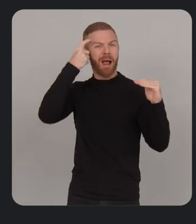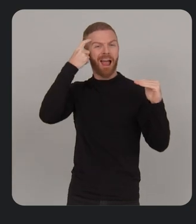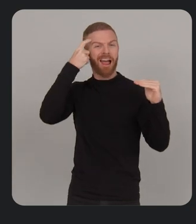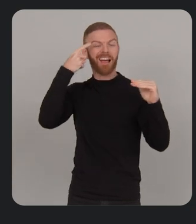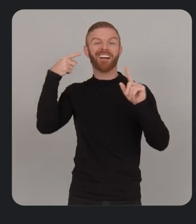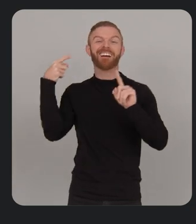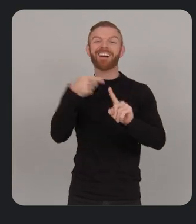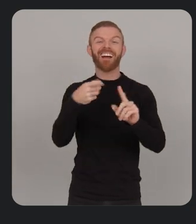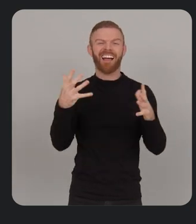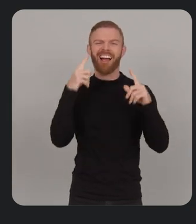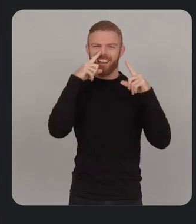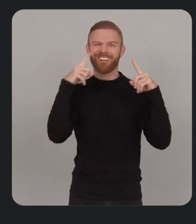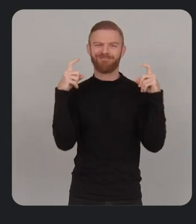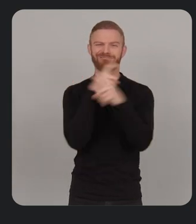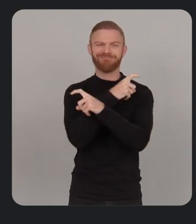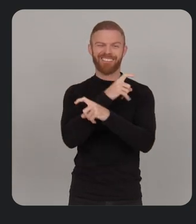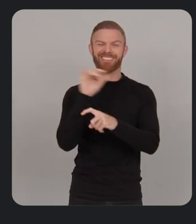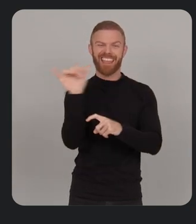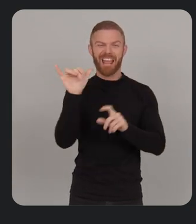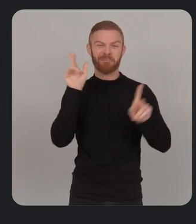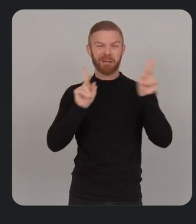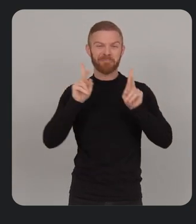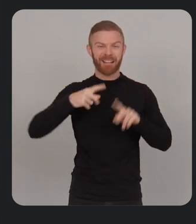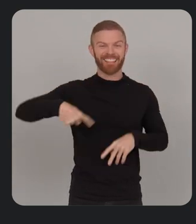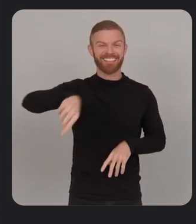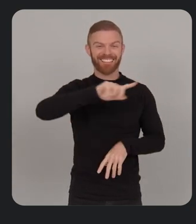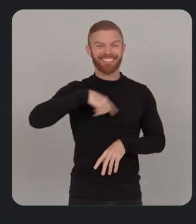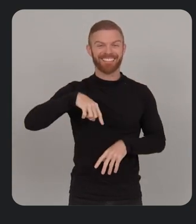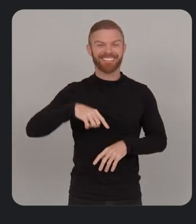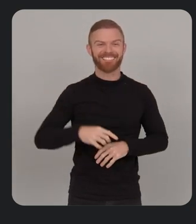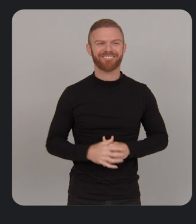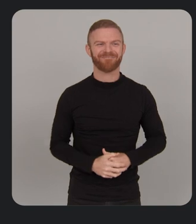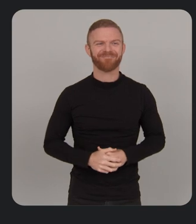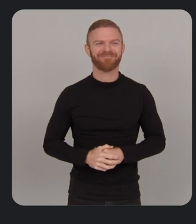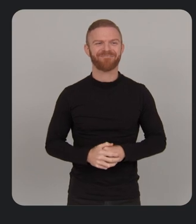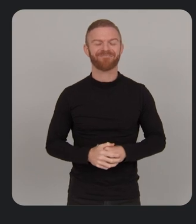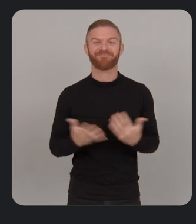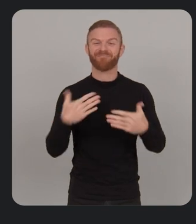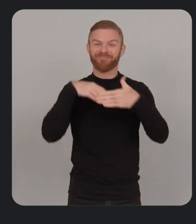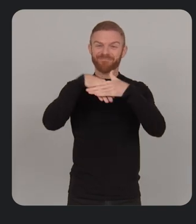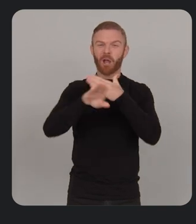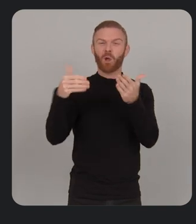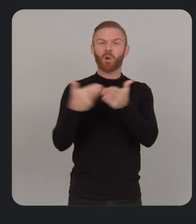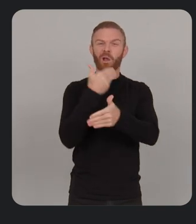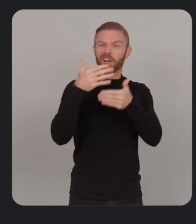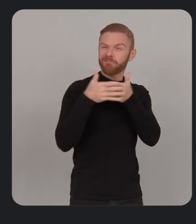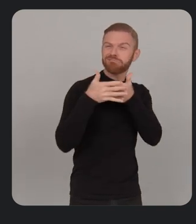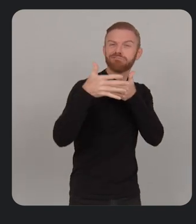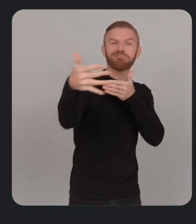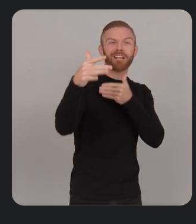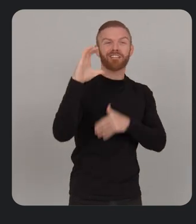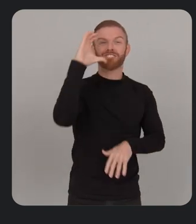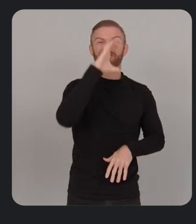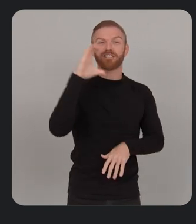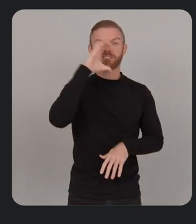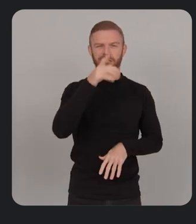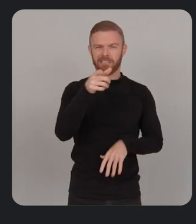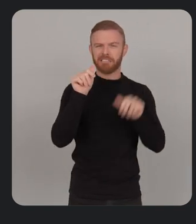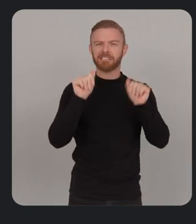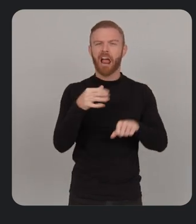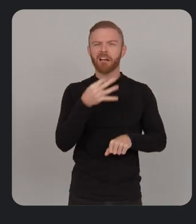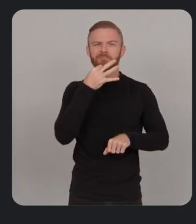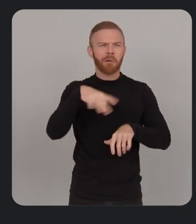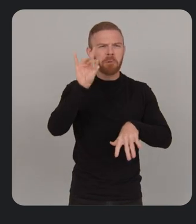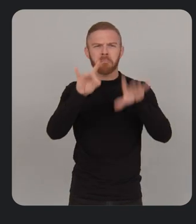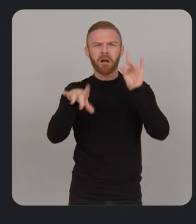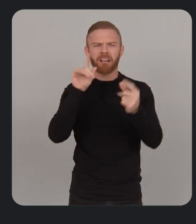minds, that are as multidimensional as people are. As we enter this new era of search, you'll be able to find